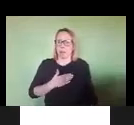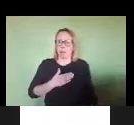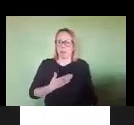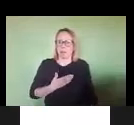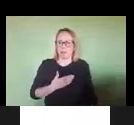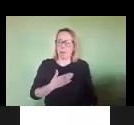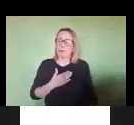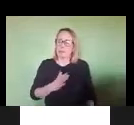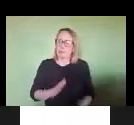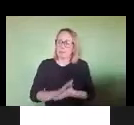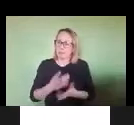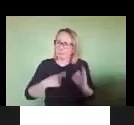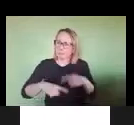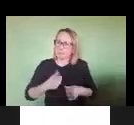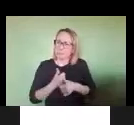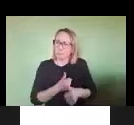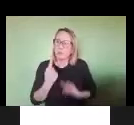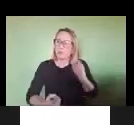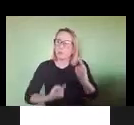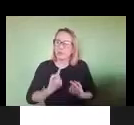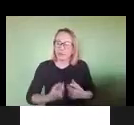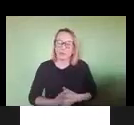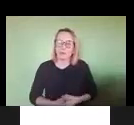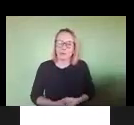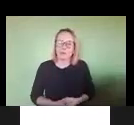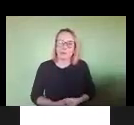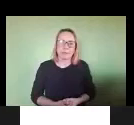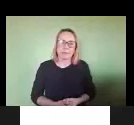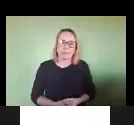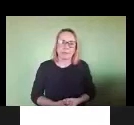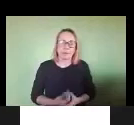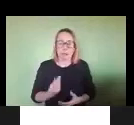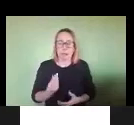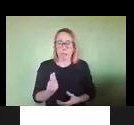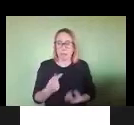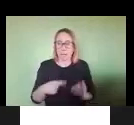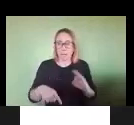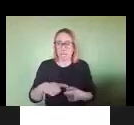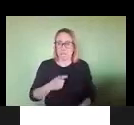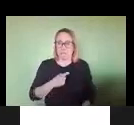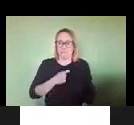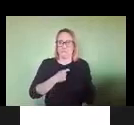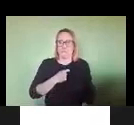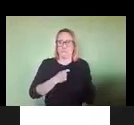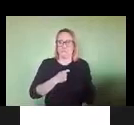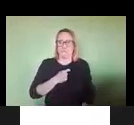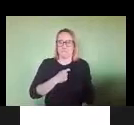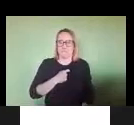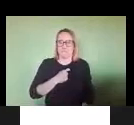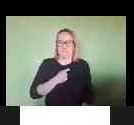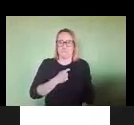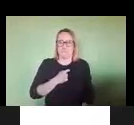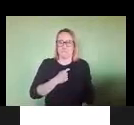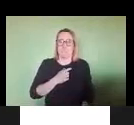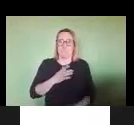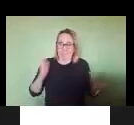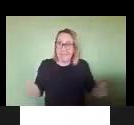support each other, I know. Ronnie. Some of the group too nervous of talking. Encourage